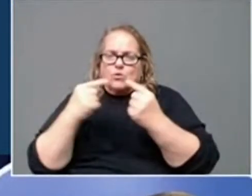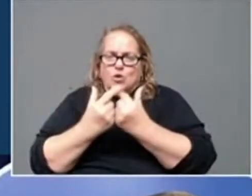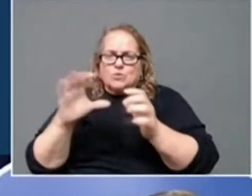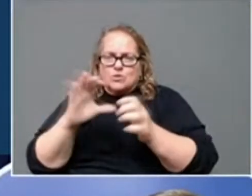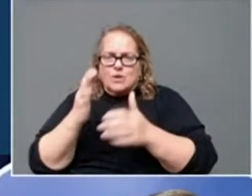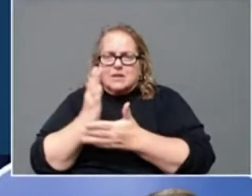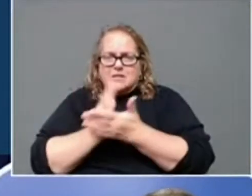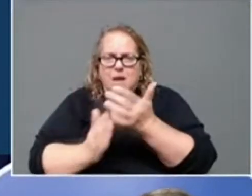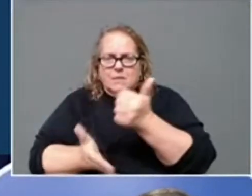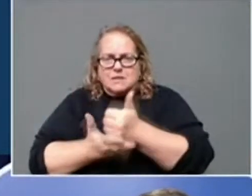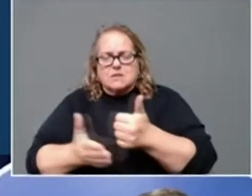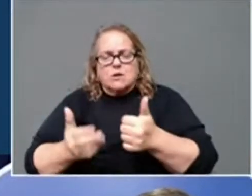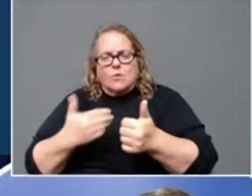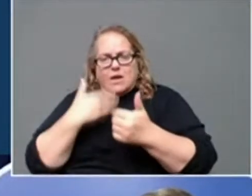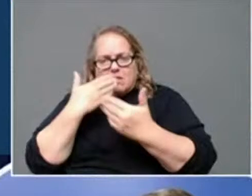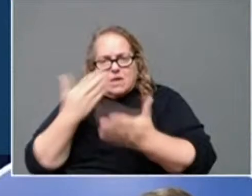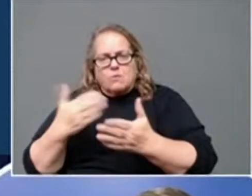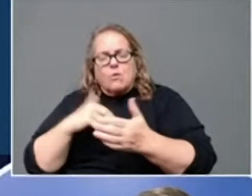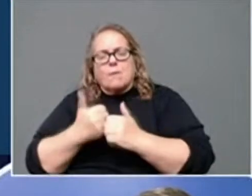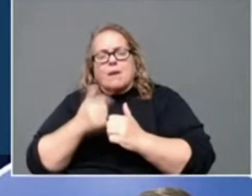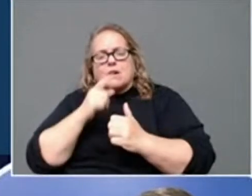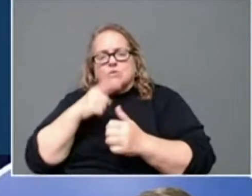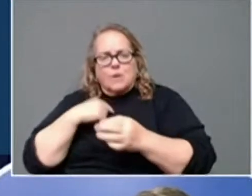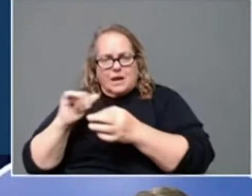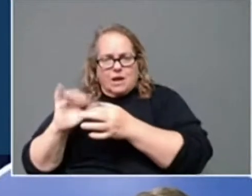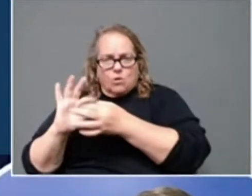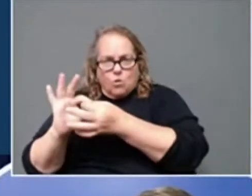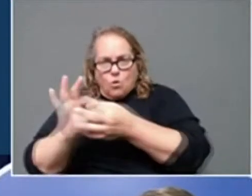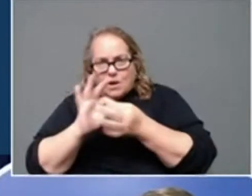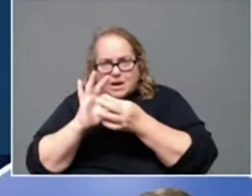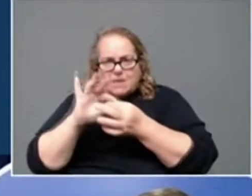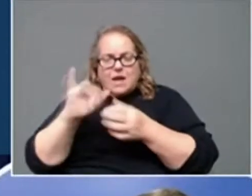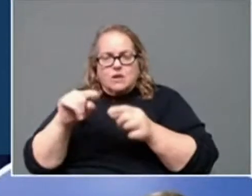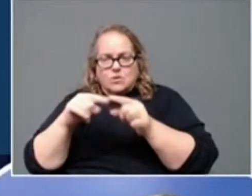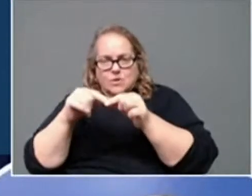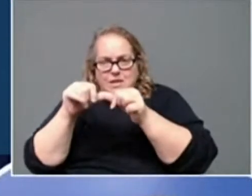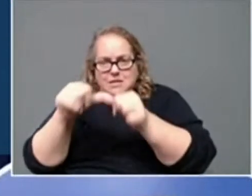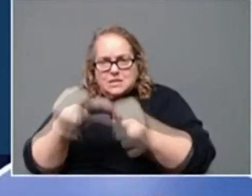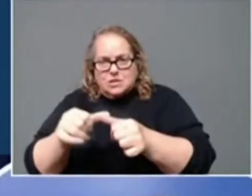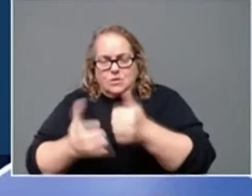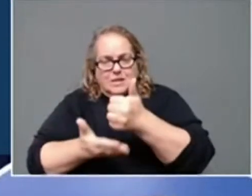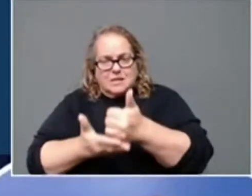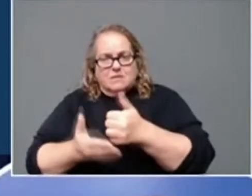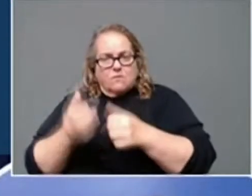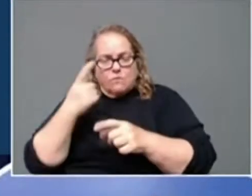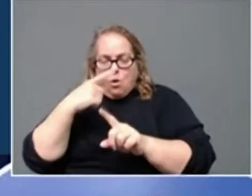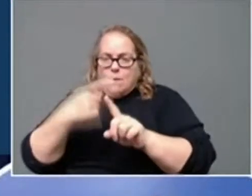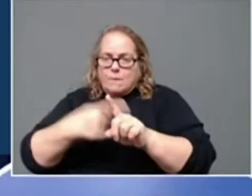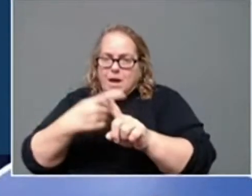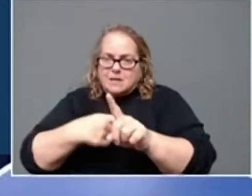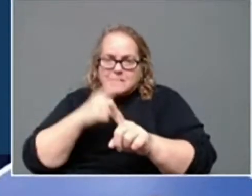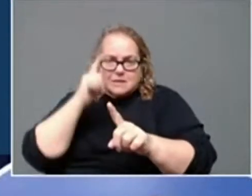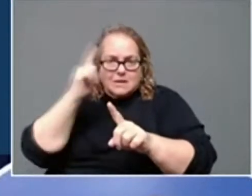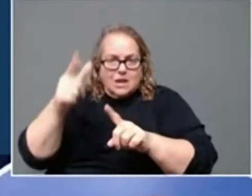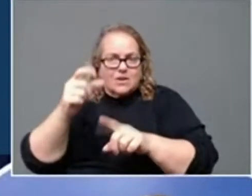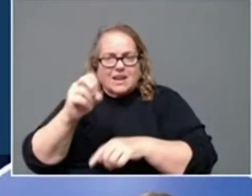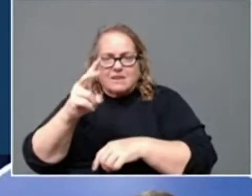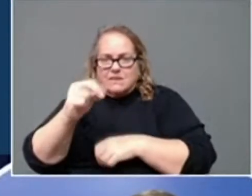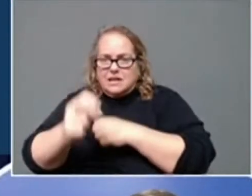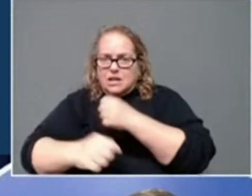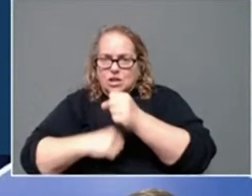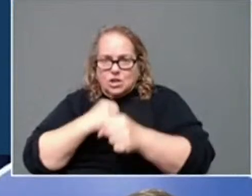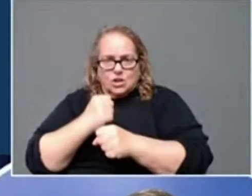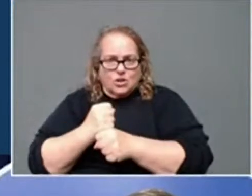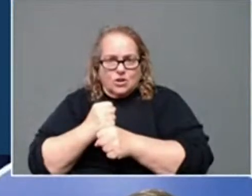to make sure that we coordinate to where we can continue the assistance for the months and even the years to come. I know